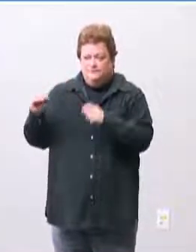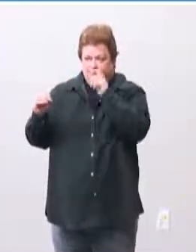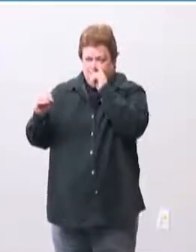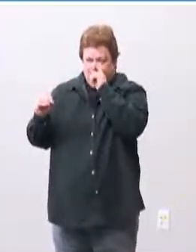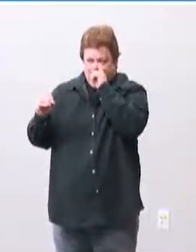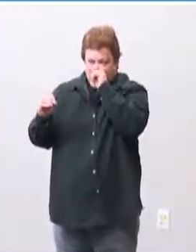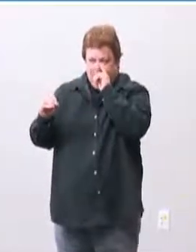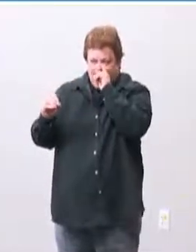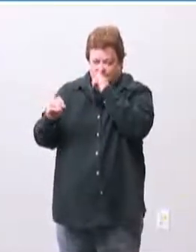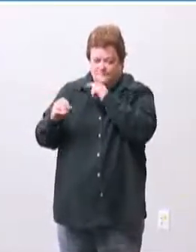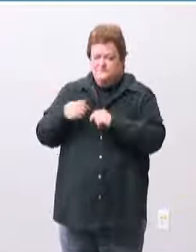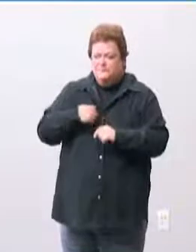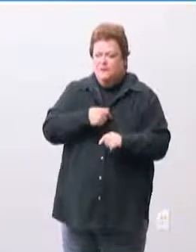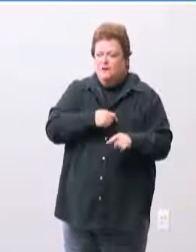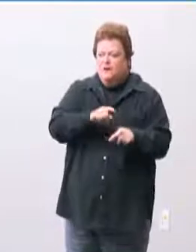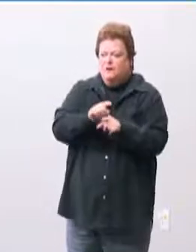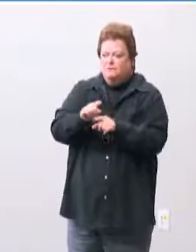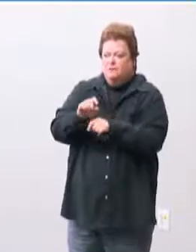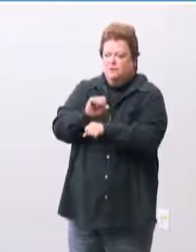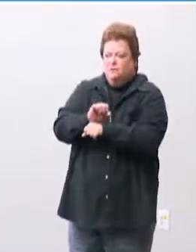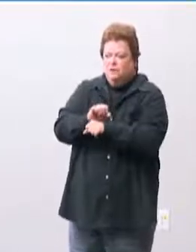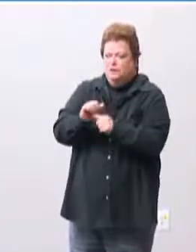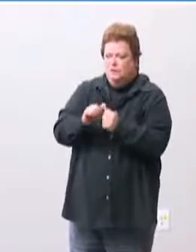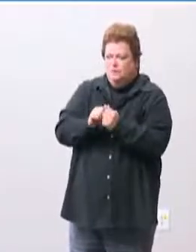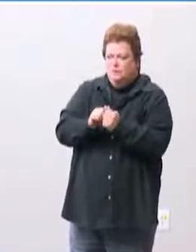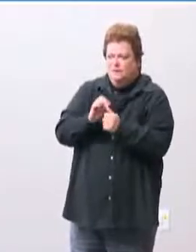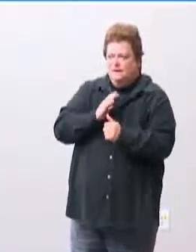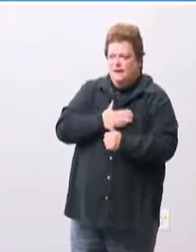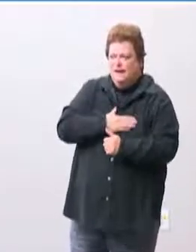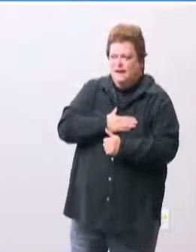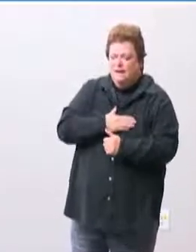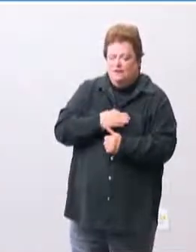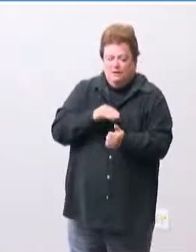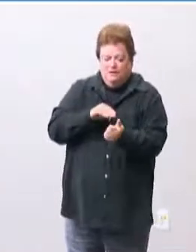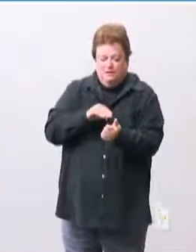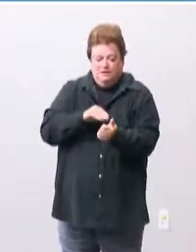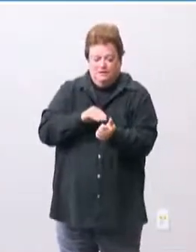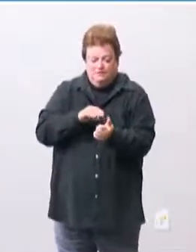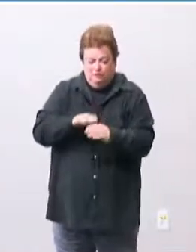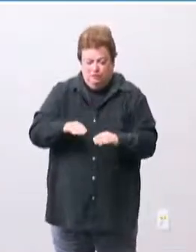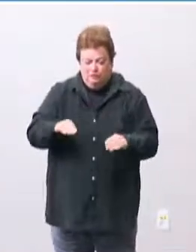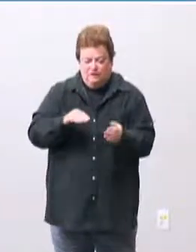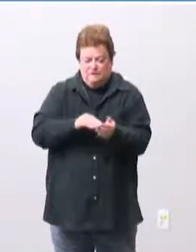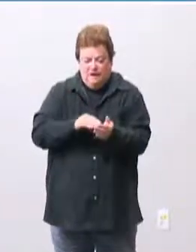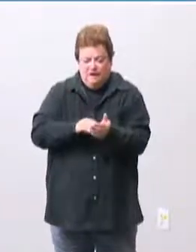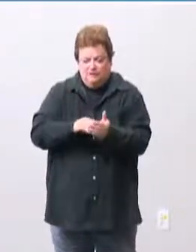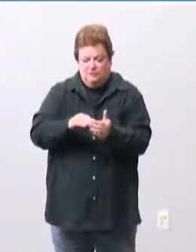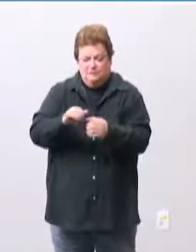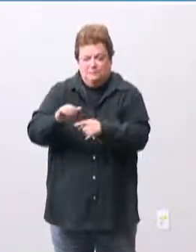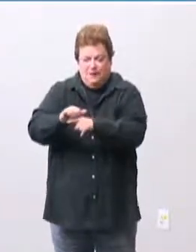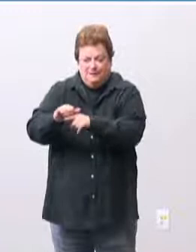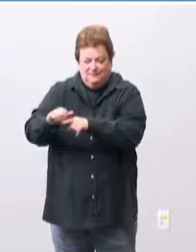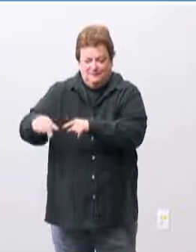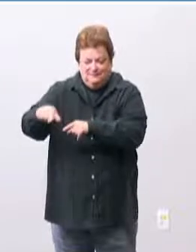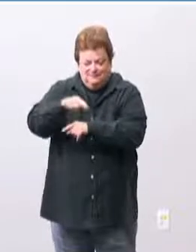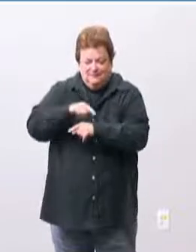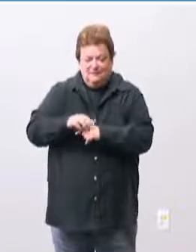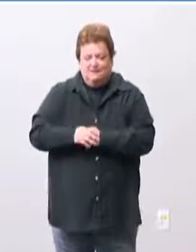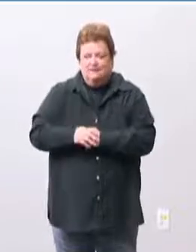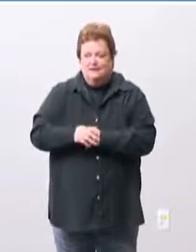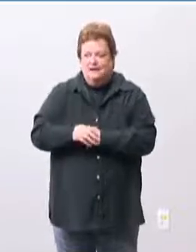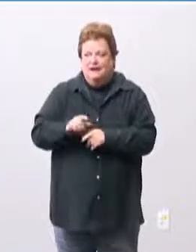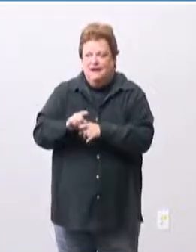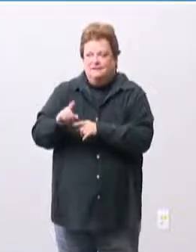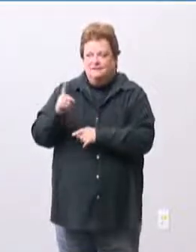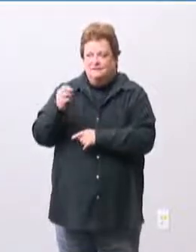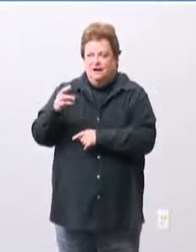402-441-4200. We're also working closely with our pediatric practices in our community. As Dr. White